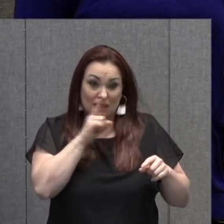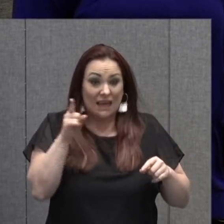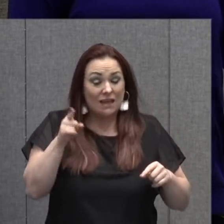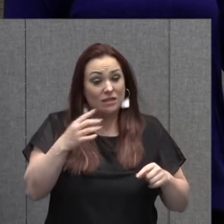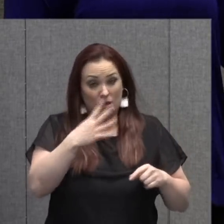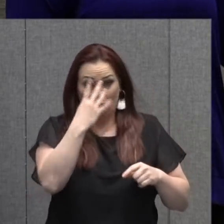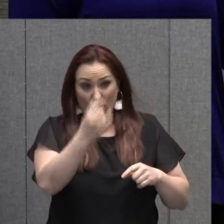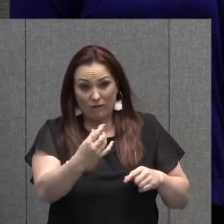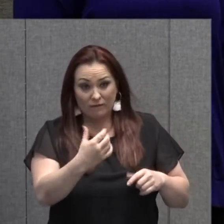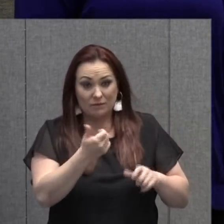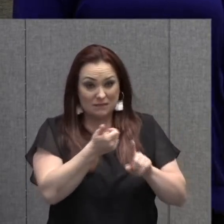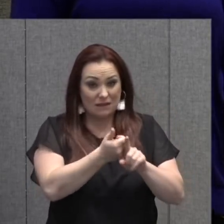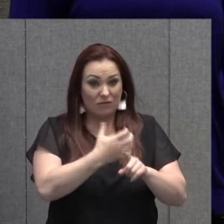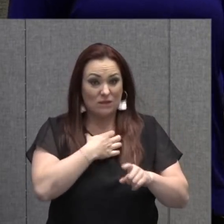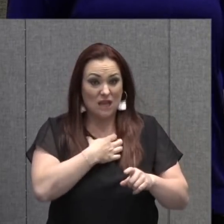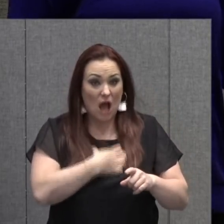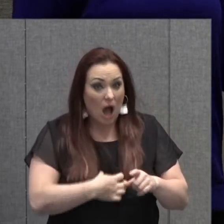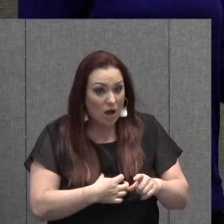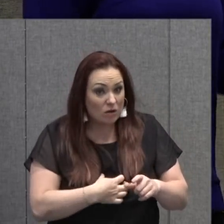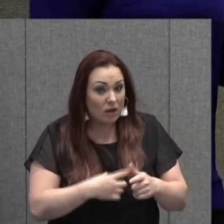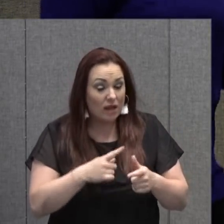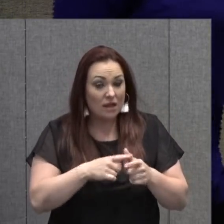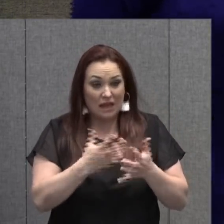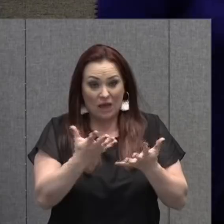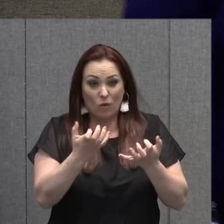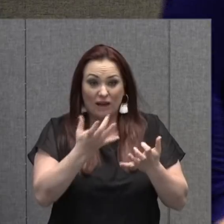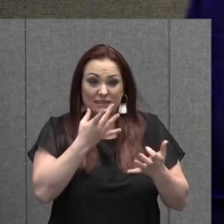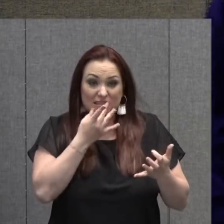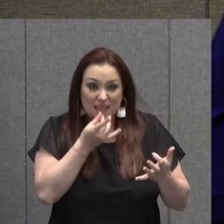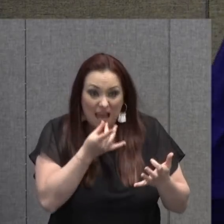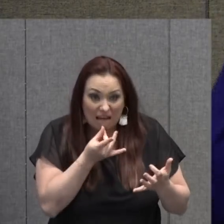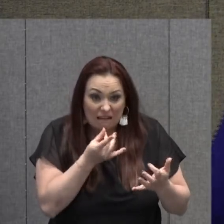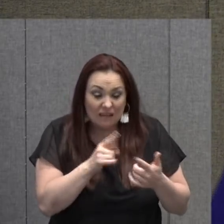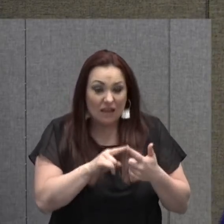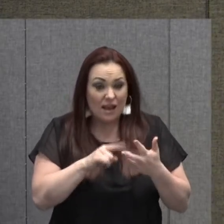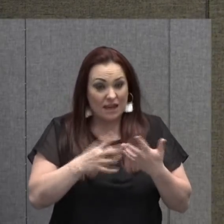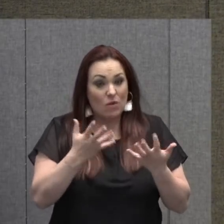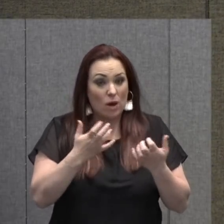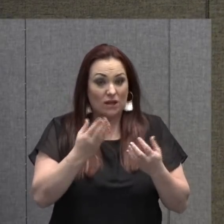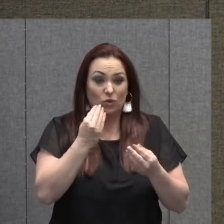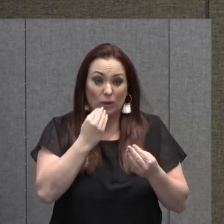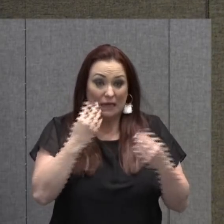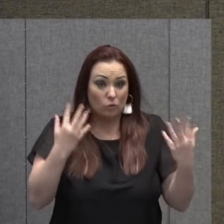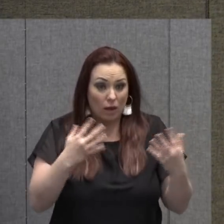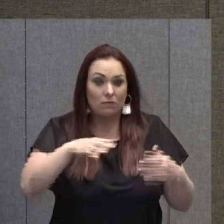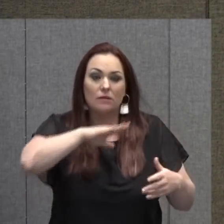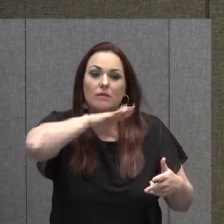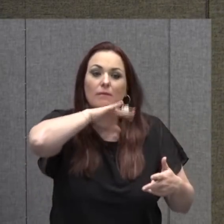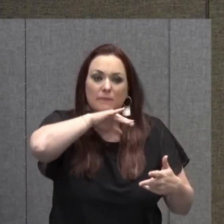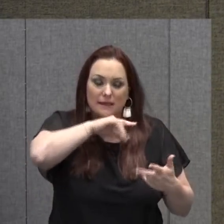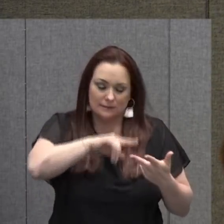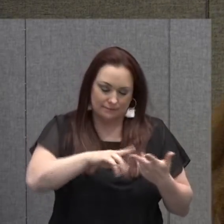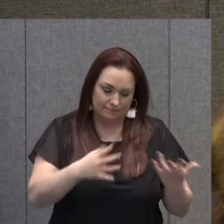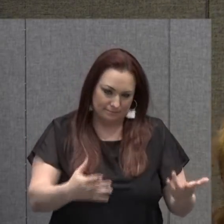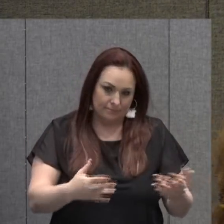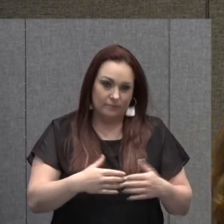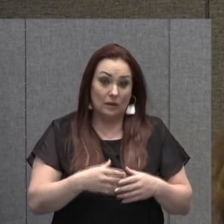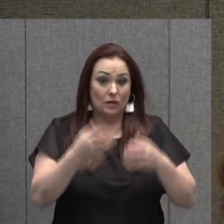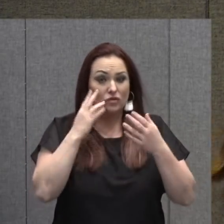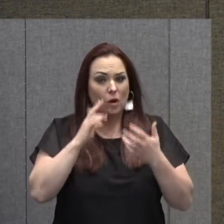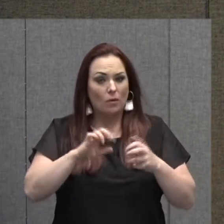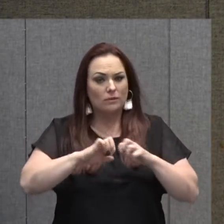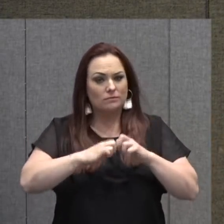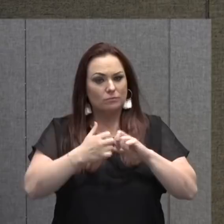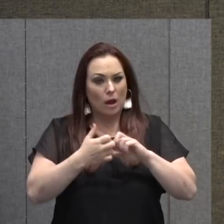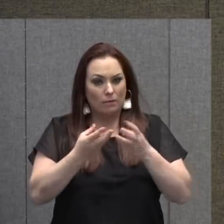snack, and he wanted those pigs. Well, we come down to the solution. I'm sitting here wondering